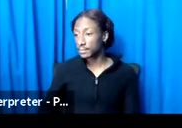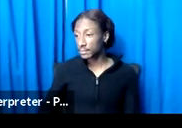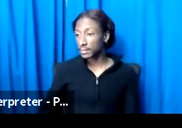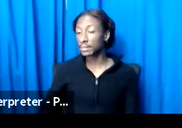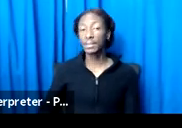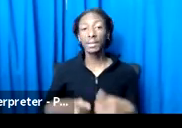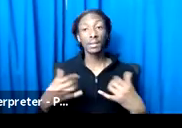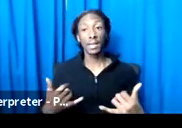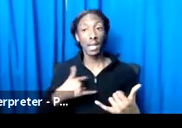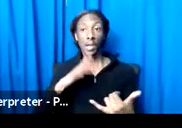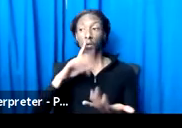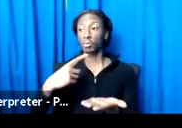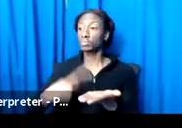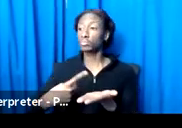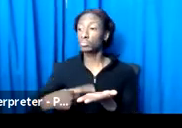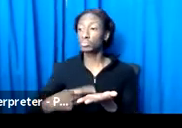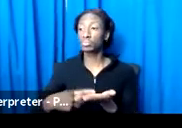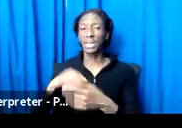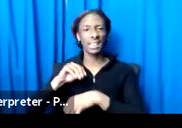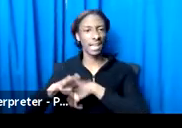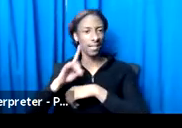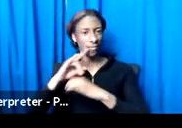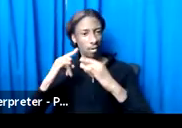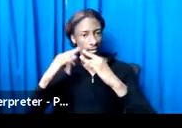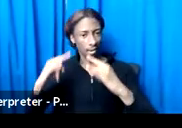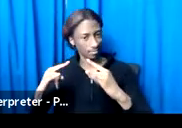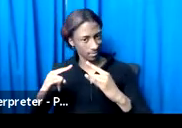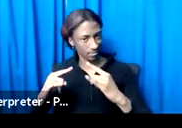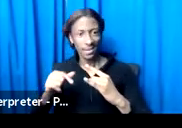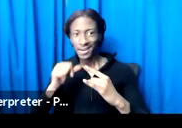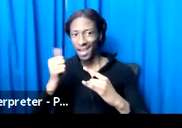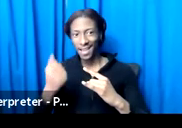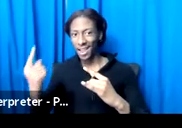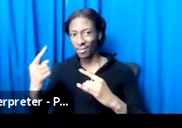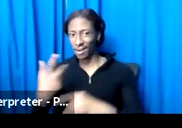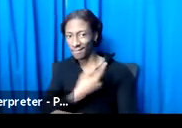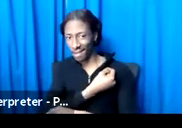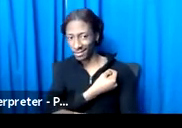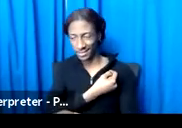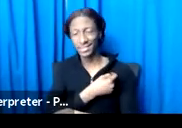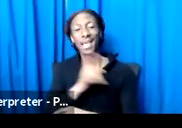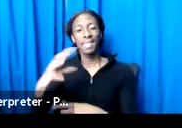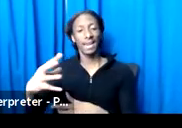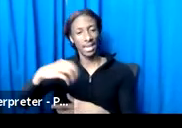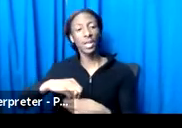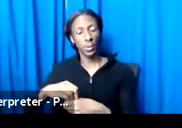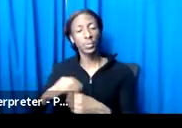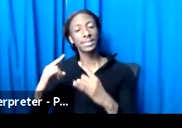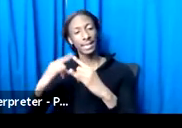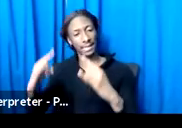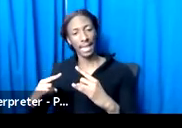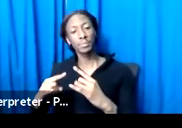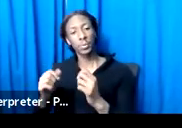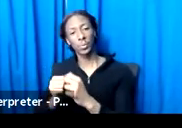Now, we can talk about the guidance for camps where not everyone is fully vaccinated. This is including camps serving children under the age of